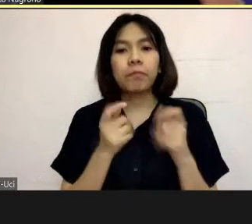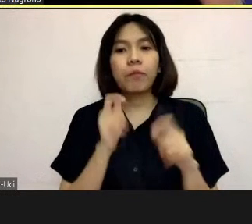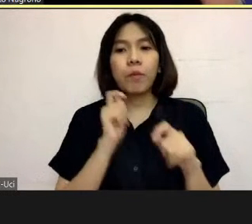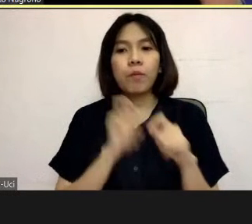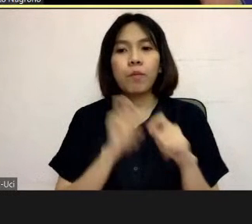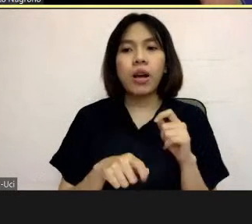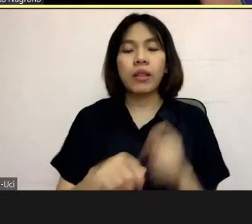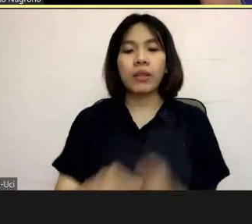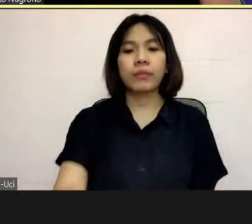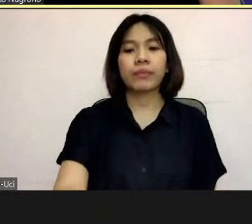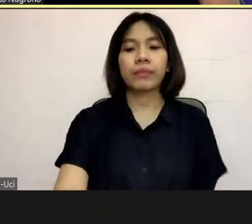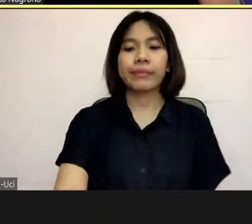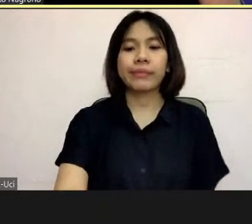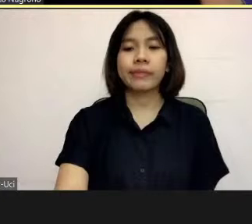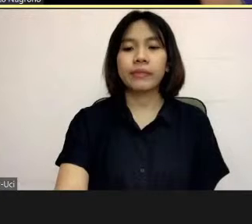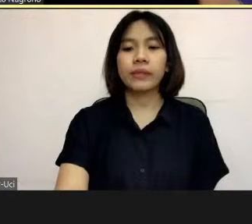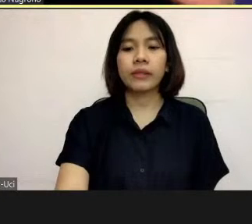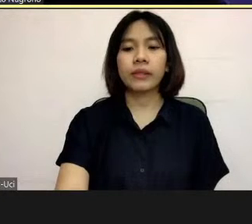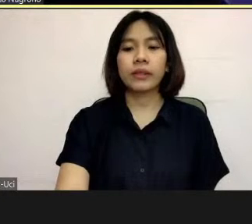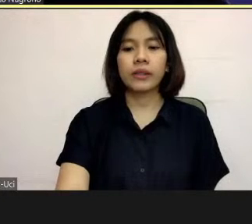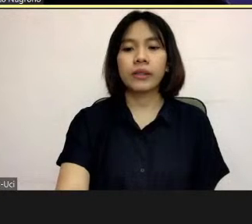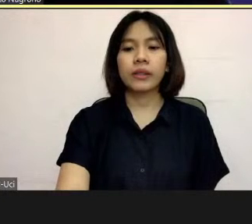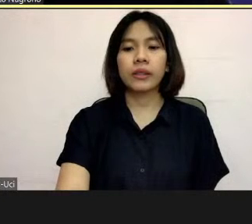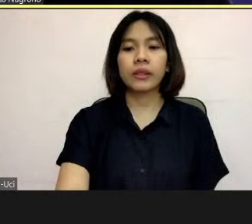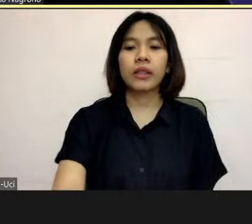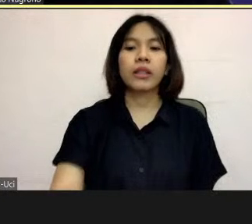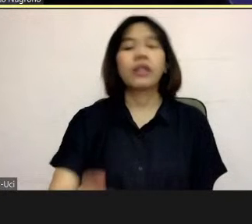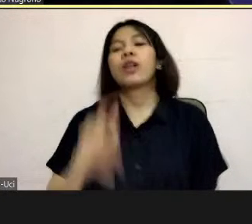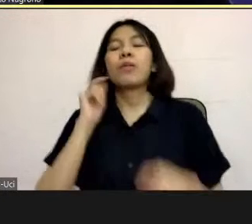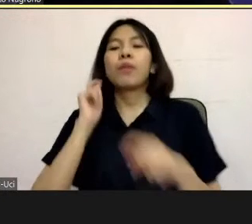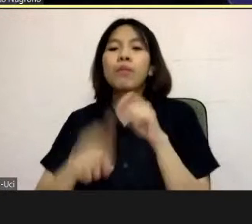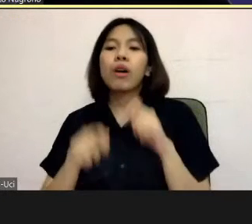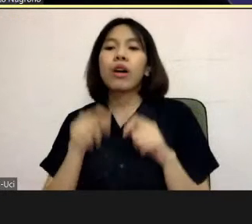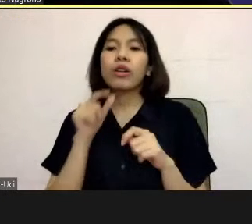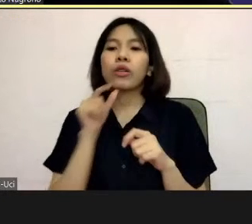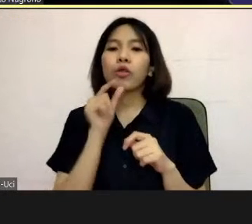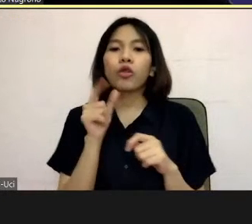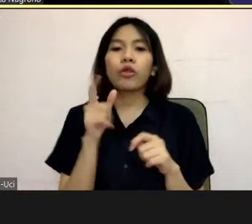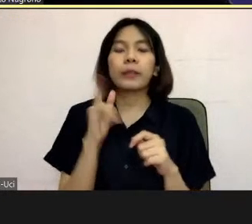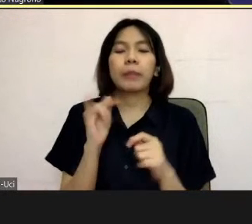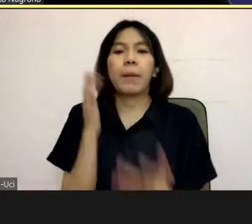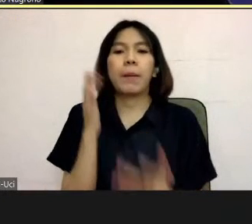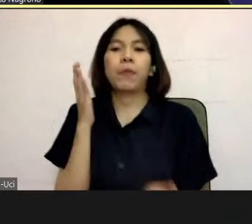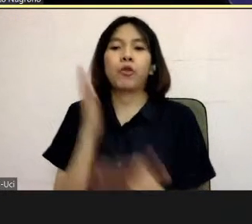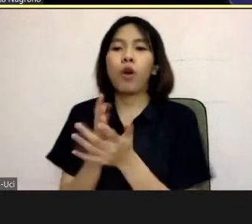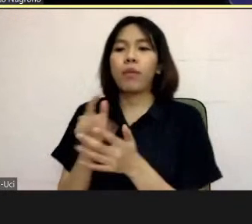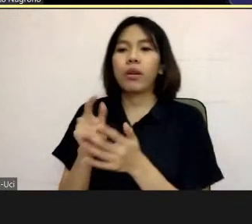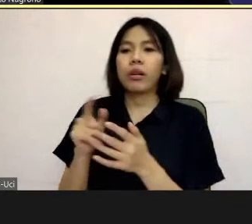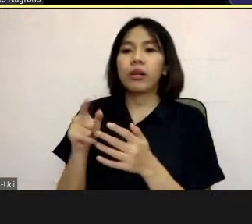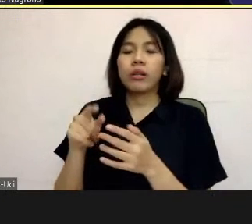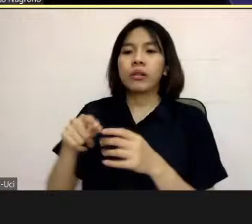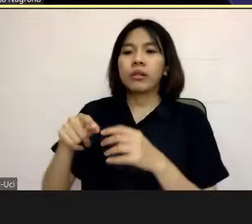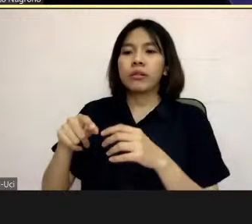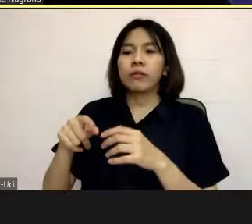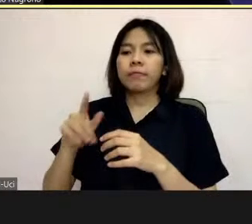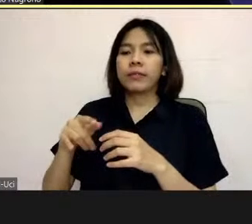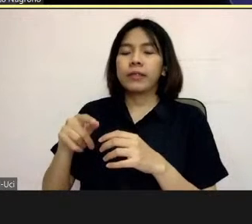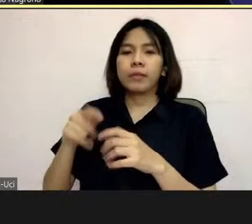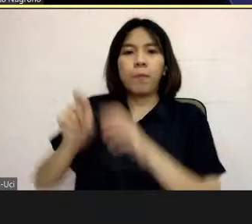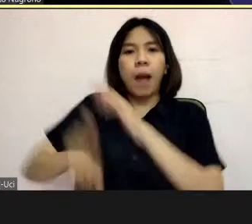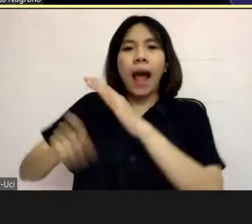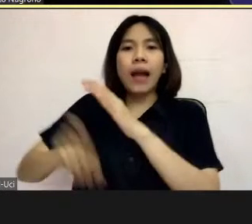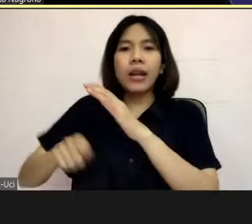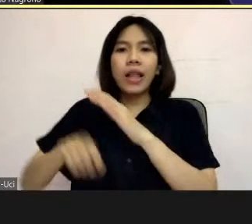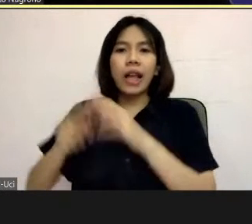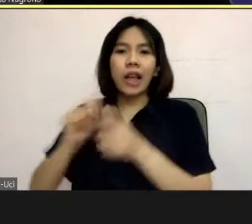of the G20 presidency, to immediately stop the judicial harassment. The